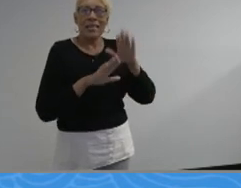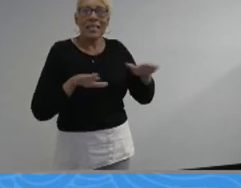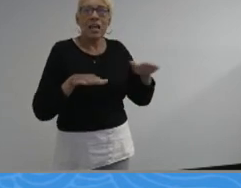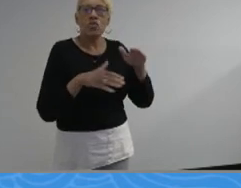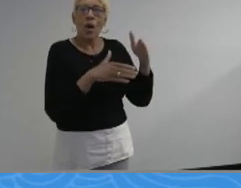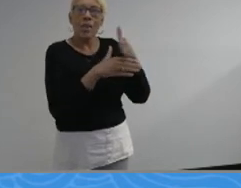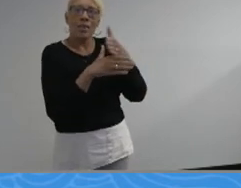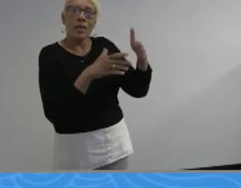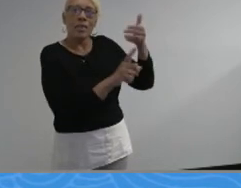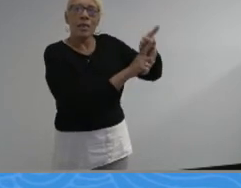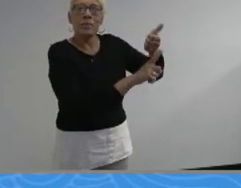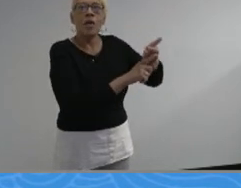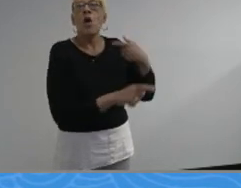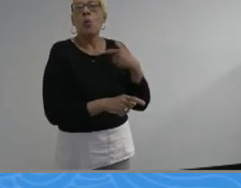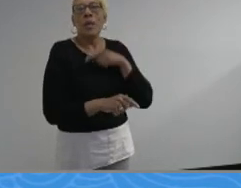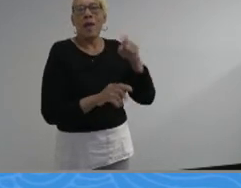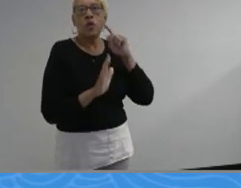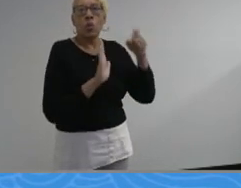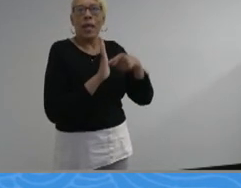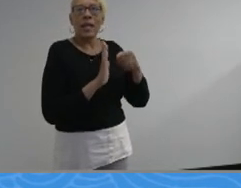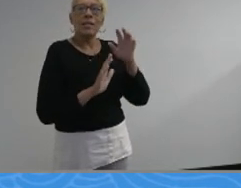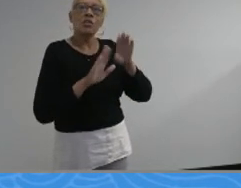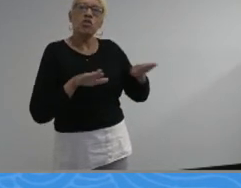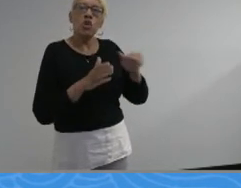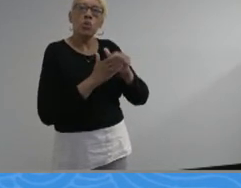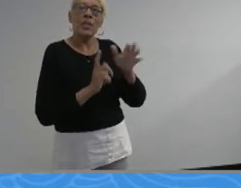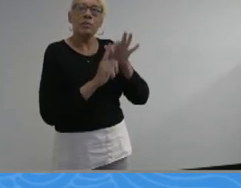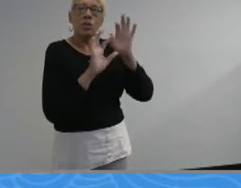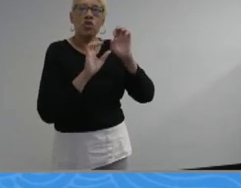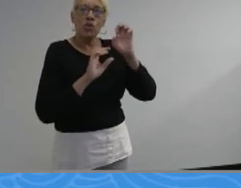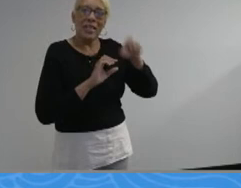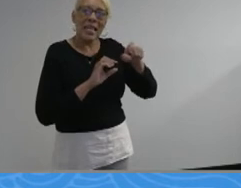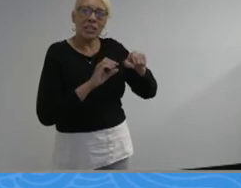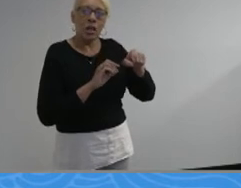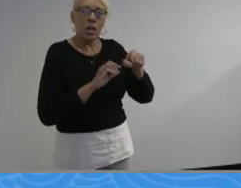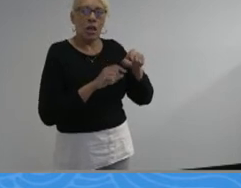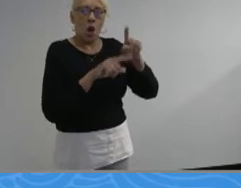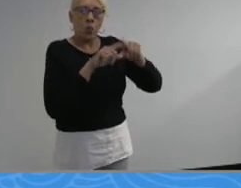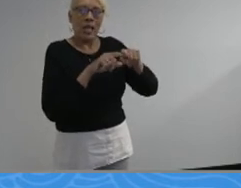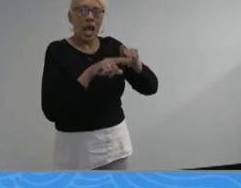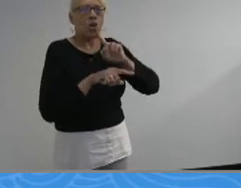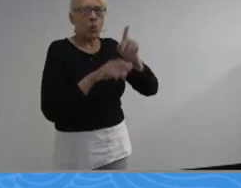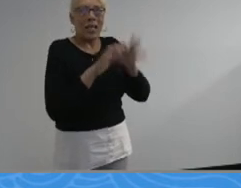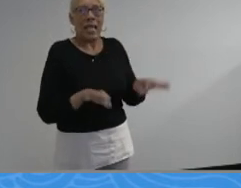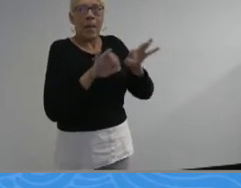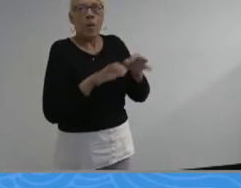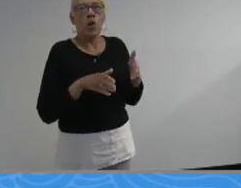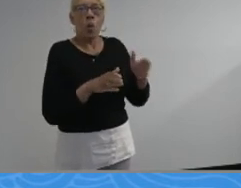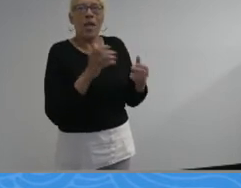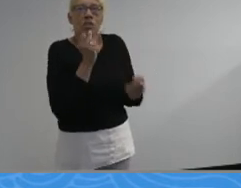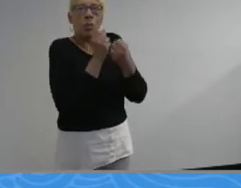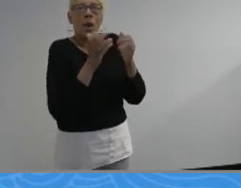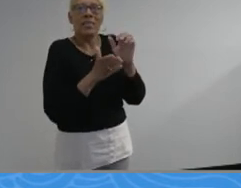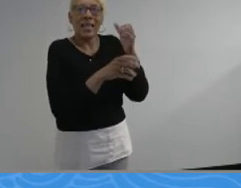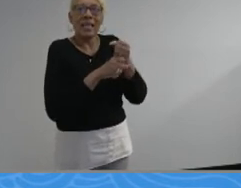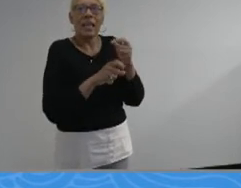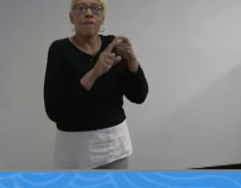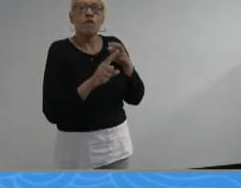to recognize that our students who have special needs rely in a really important way from the supports that they receive